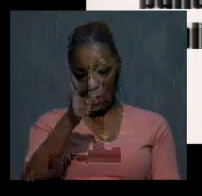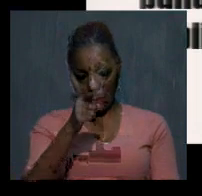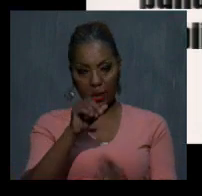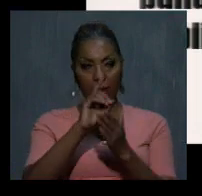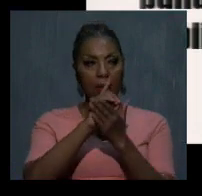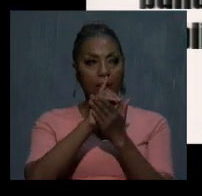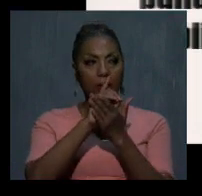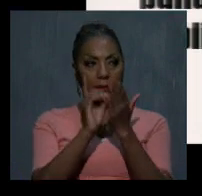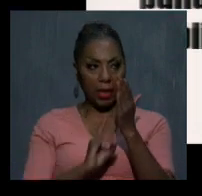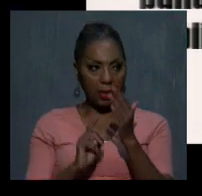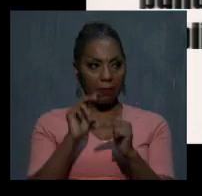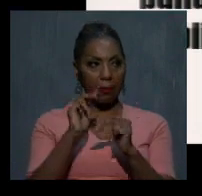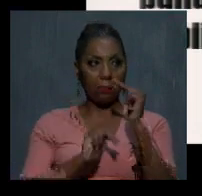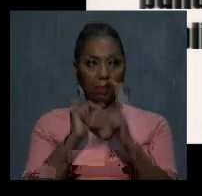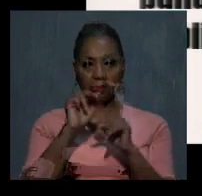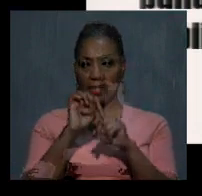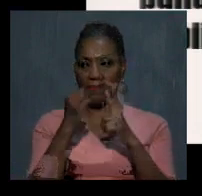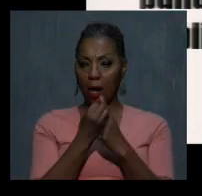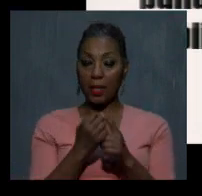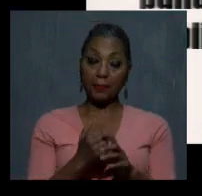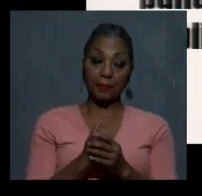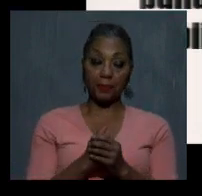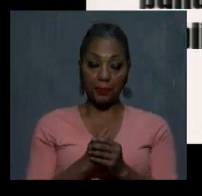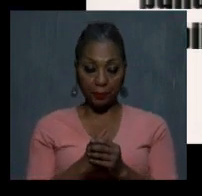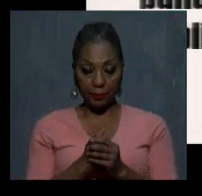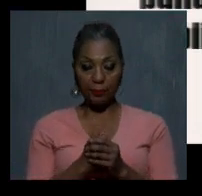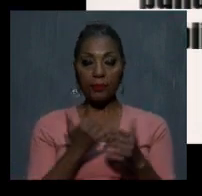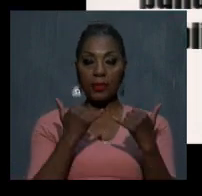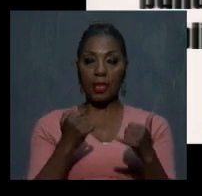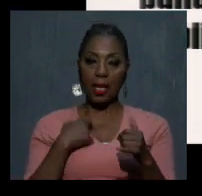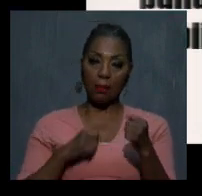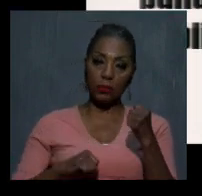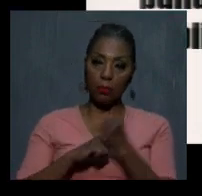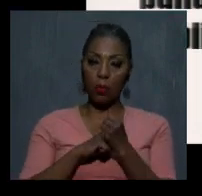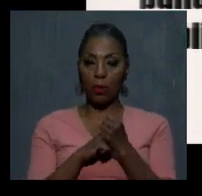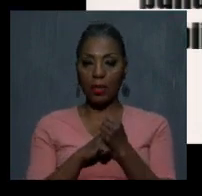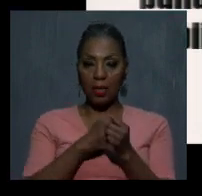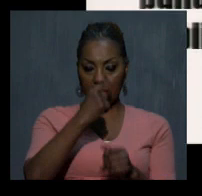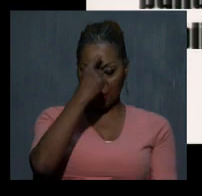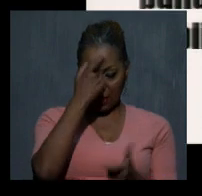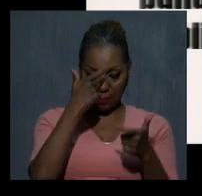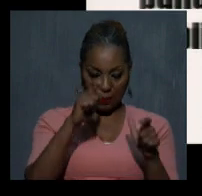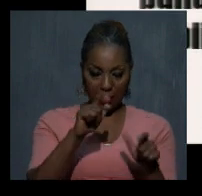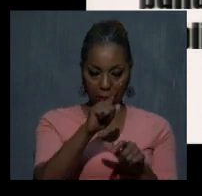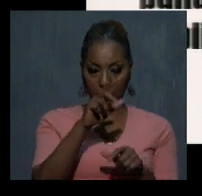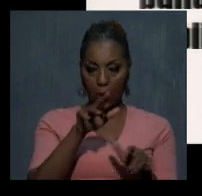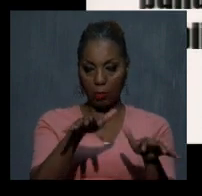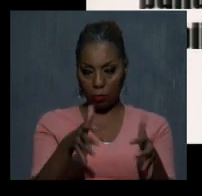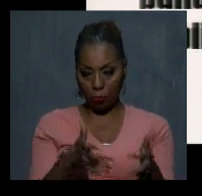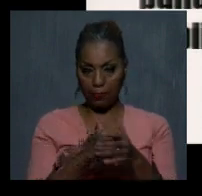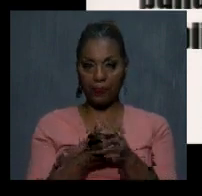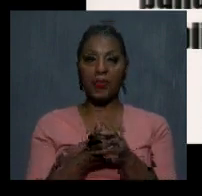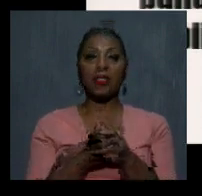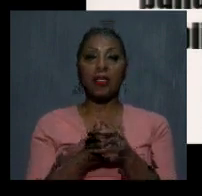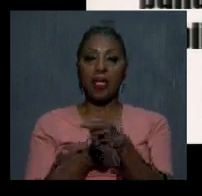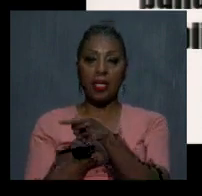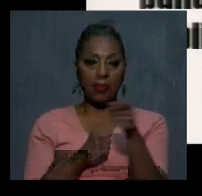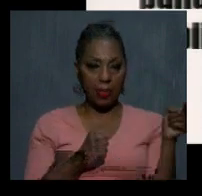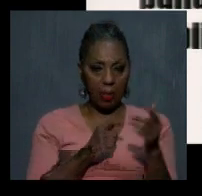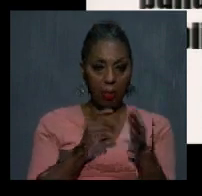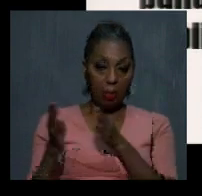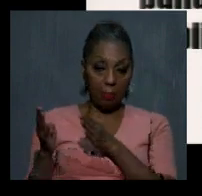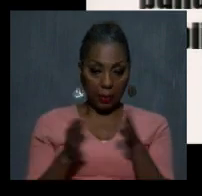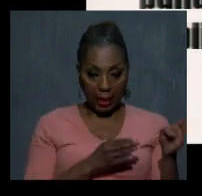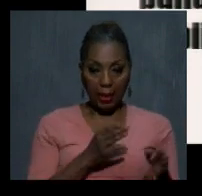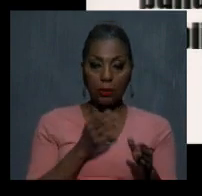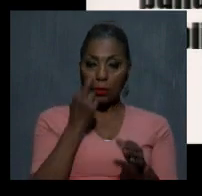built environment. Today, I'm working in support of the big Little Rock group and their initiative to